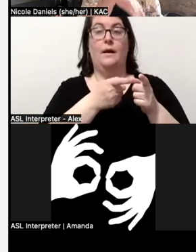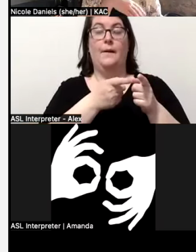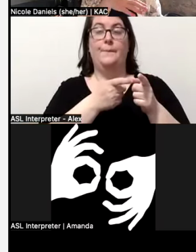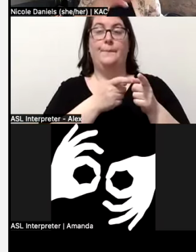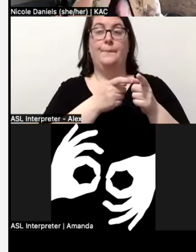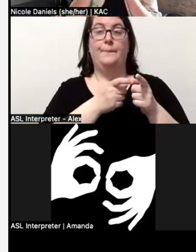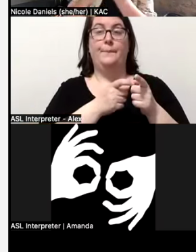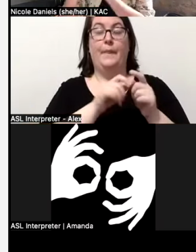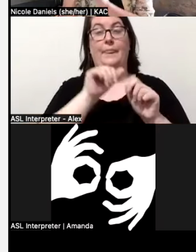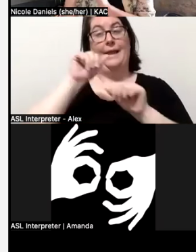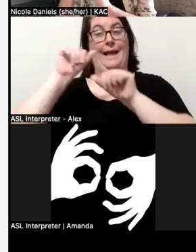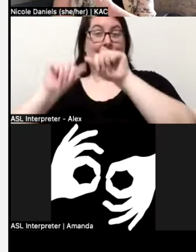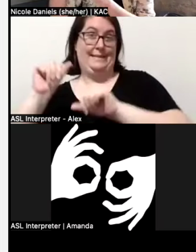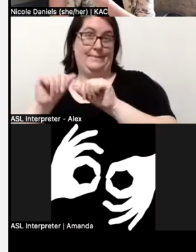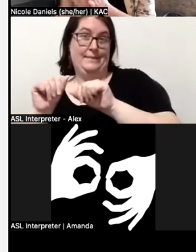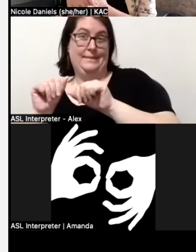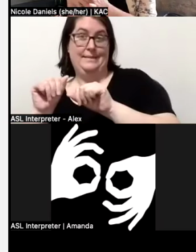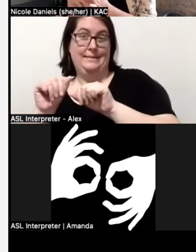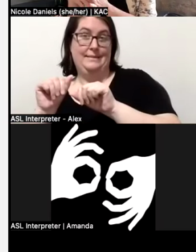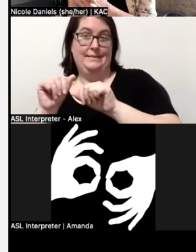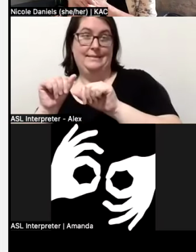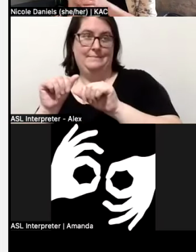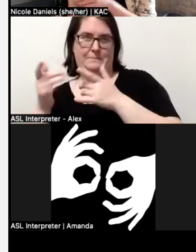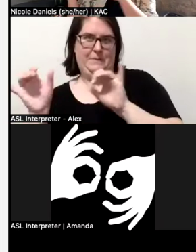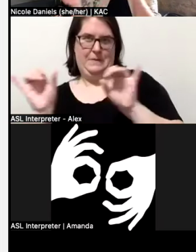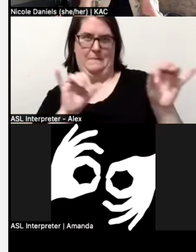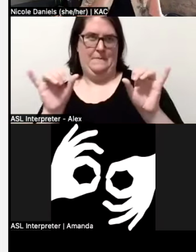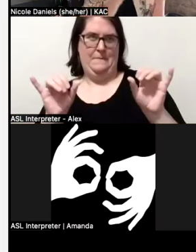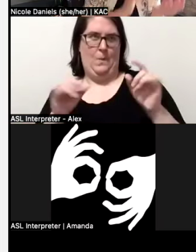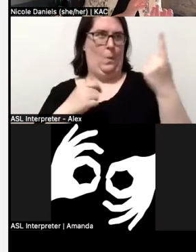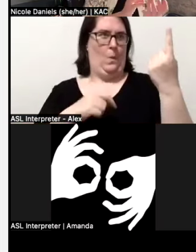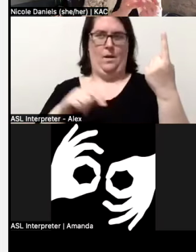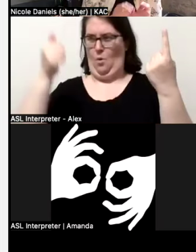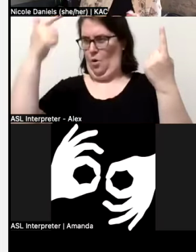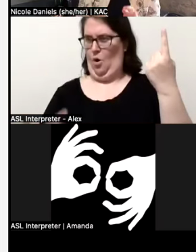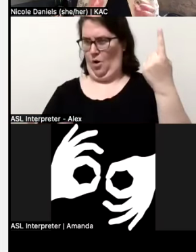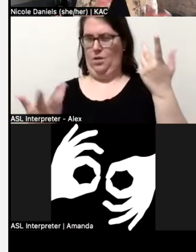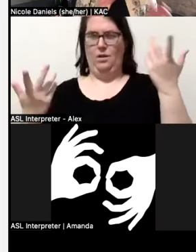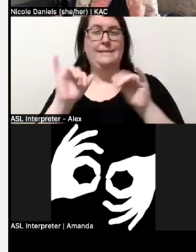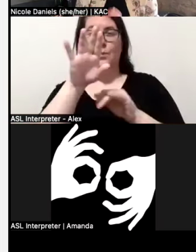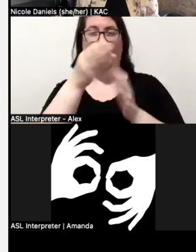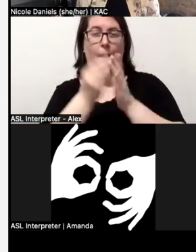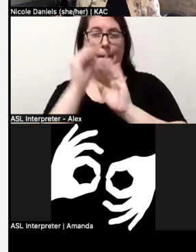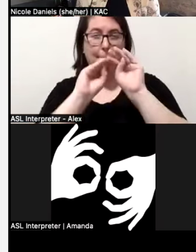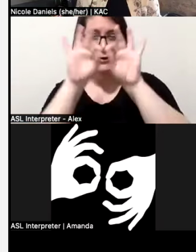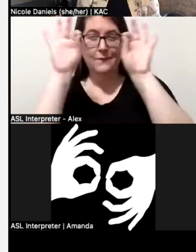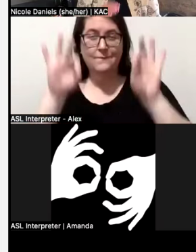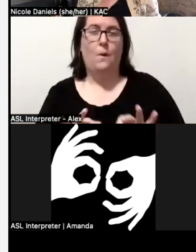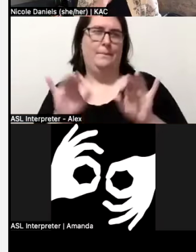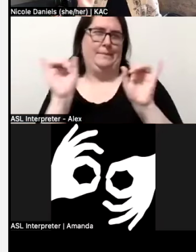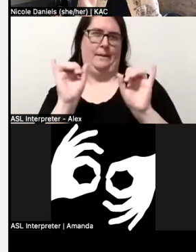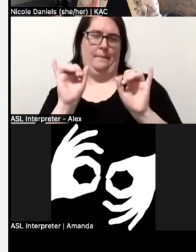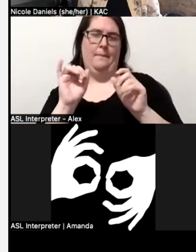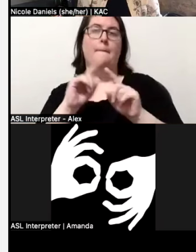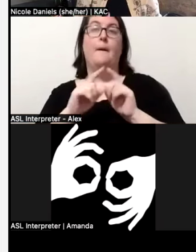the assessment criteria all kind of relate to all of the questions in that section as well as your budget form. But in some cases, they're